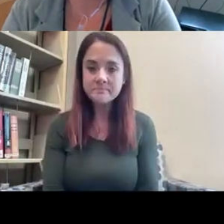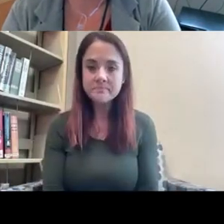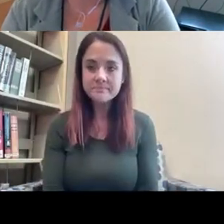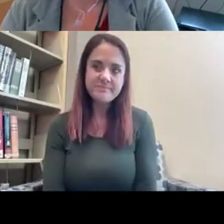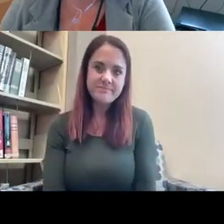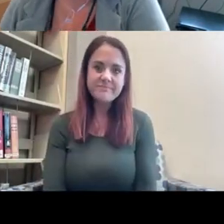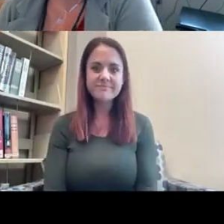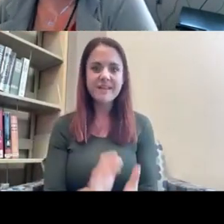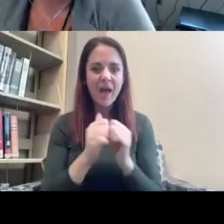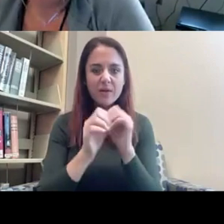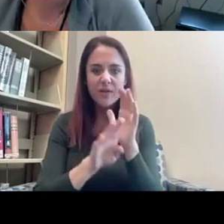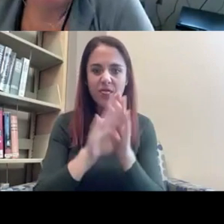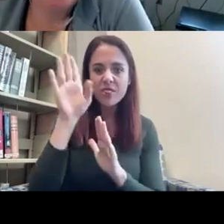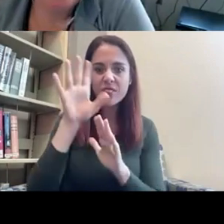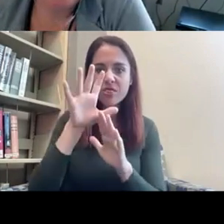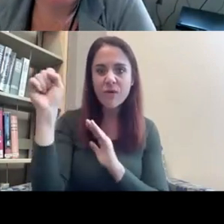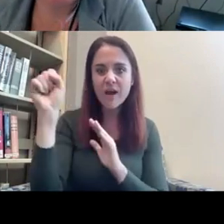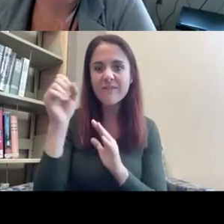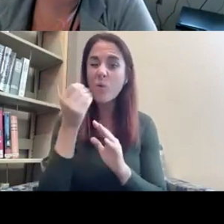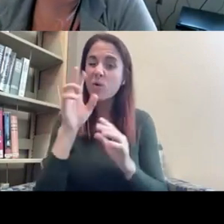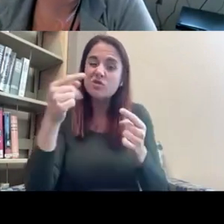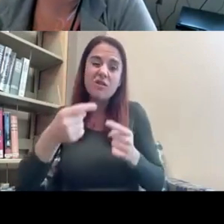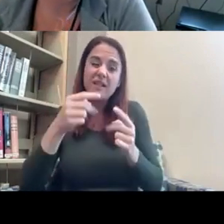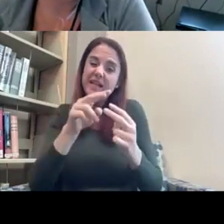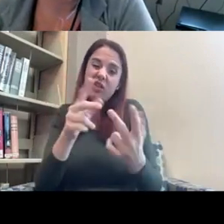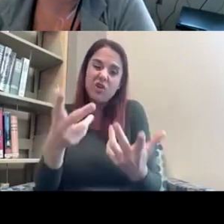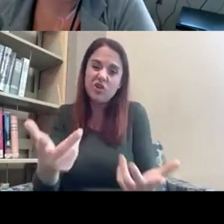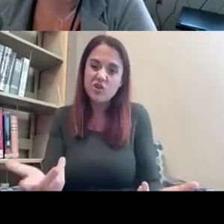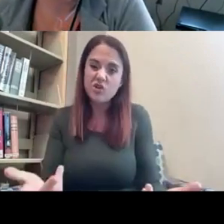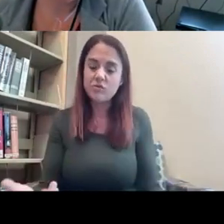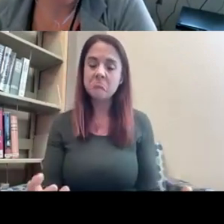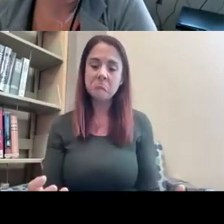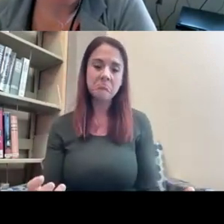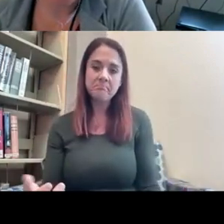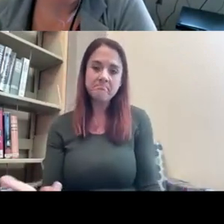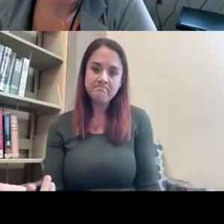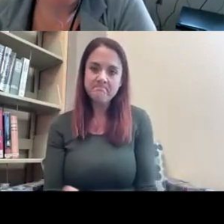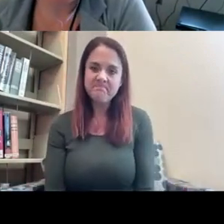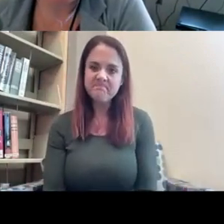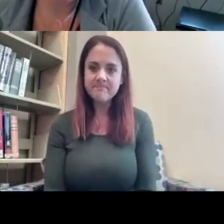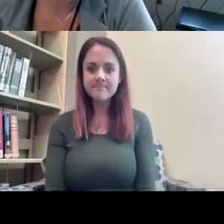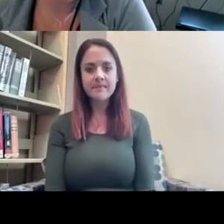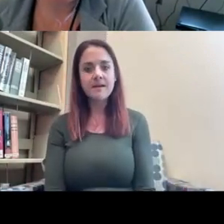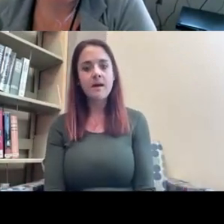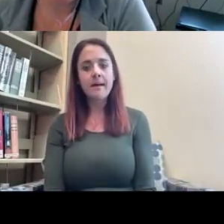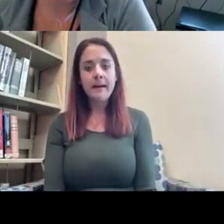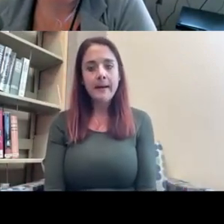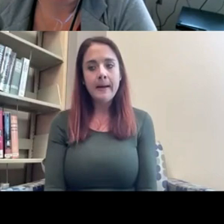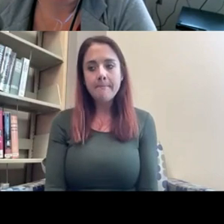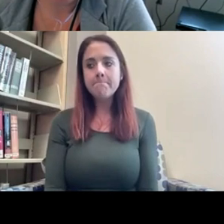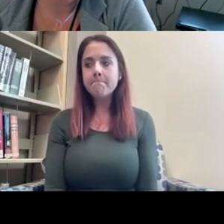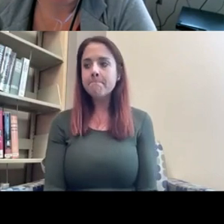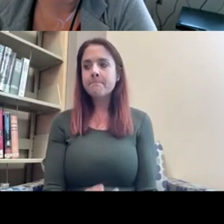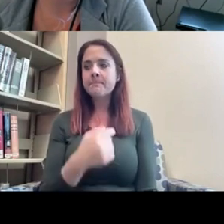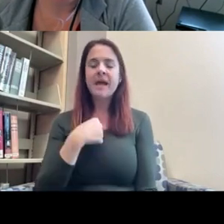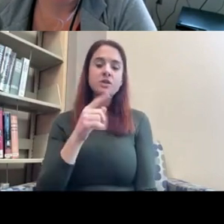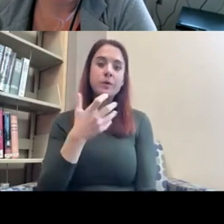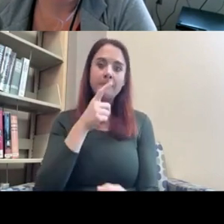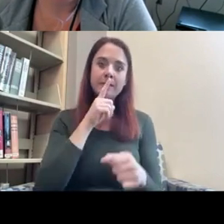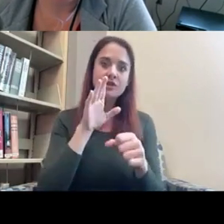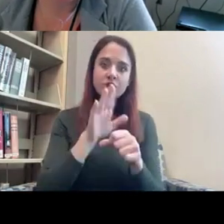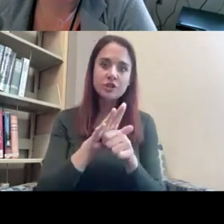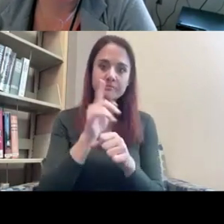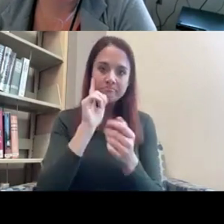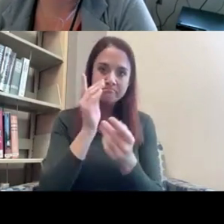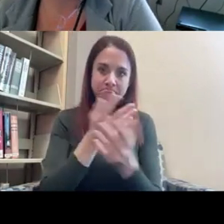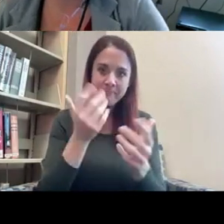really thriving or struggling, whatever the case may be. So I just did want to make sure that you were aware